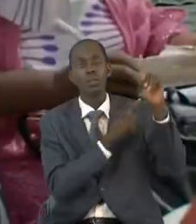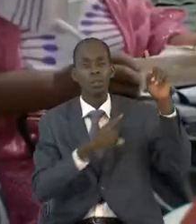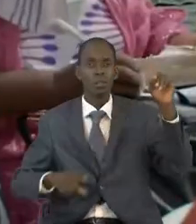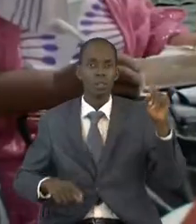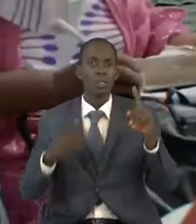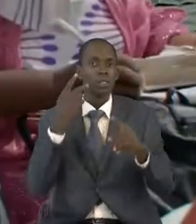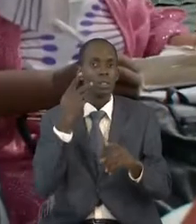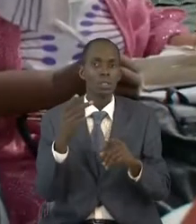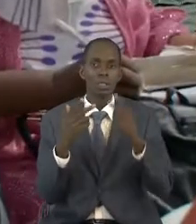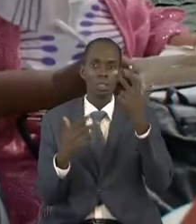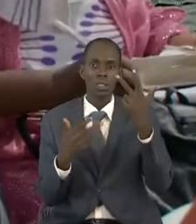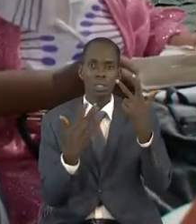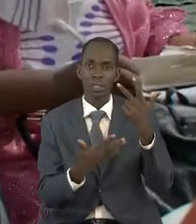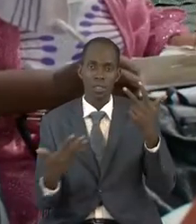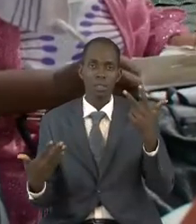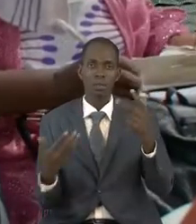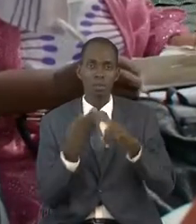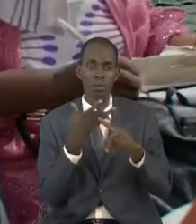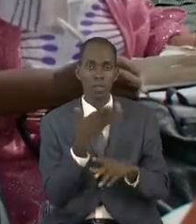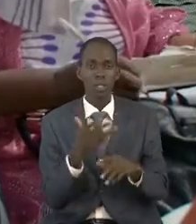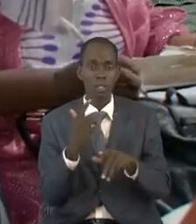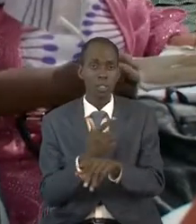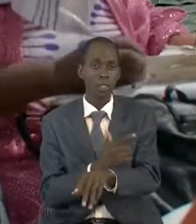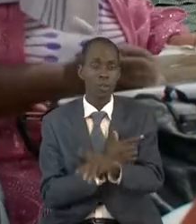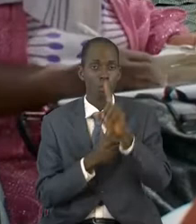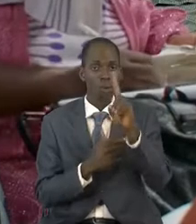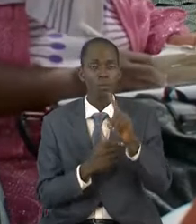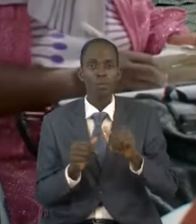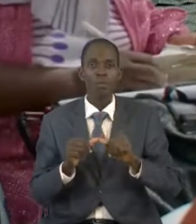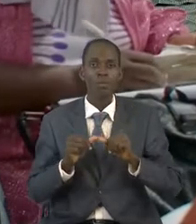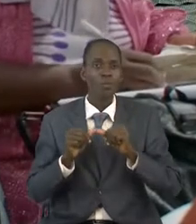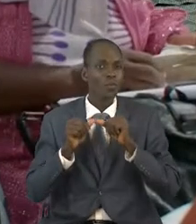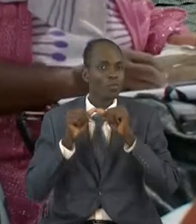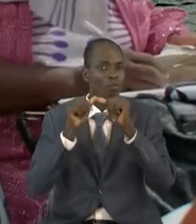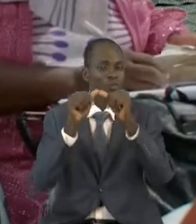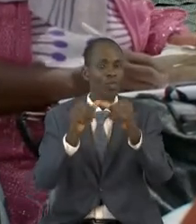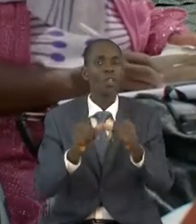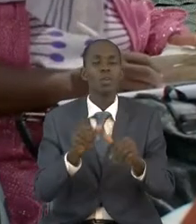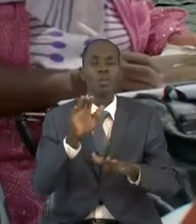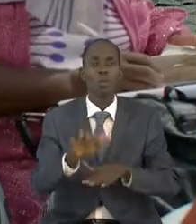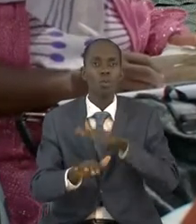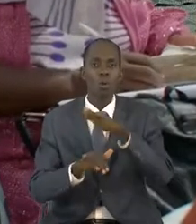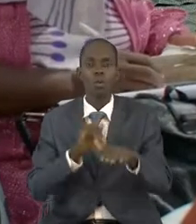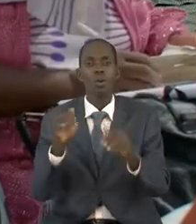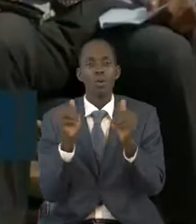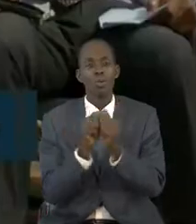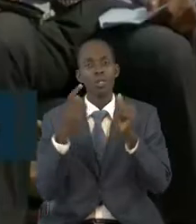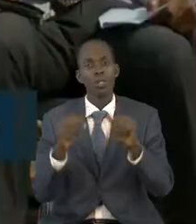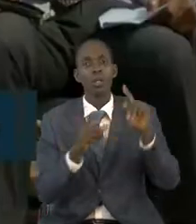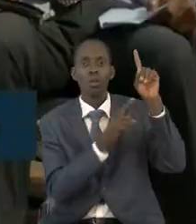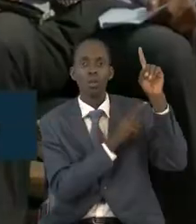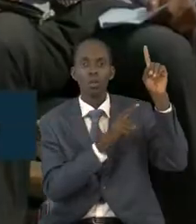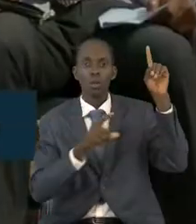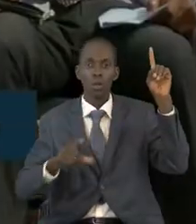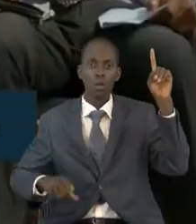We're looking at number one, consistently walking with the Lord of the word. The